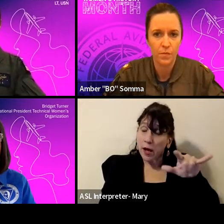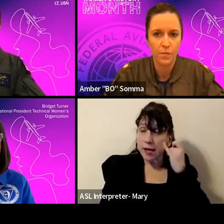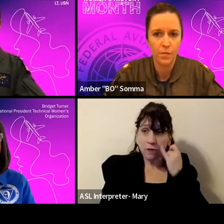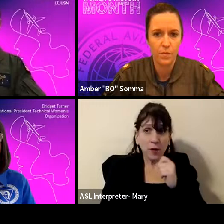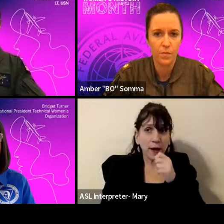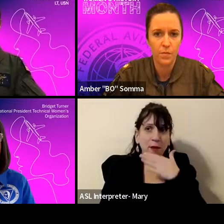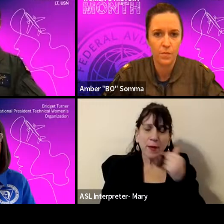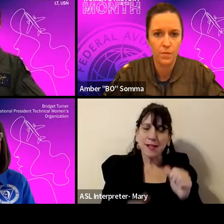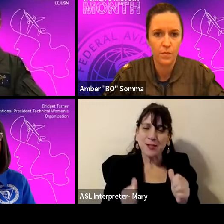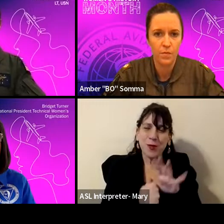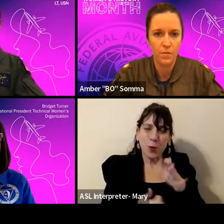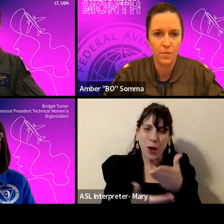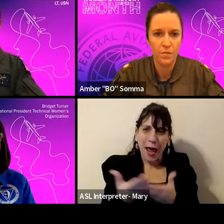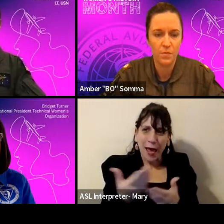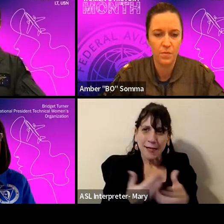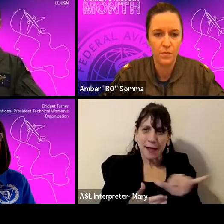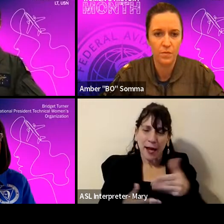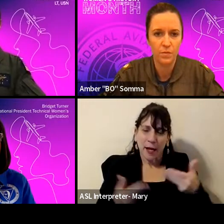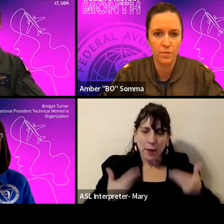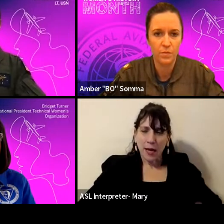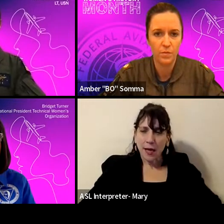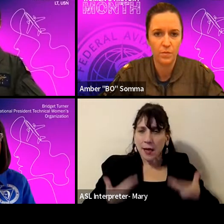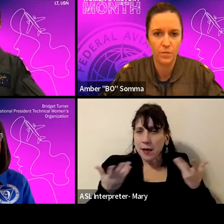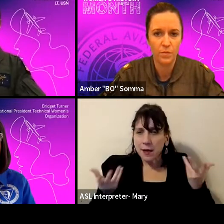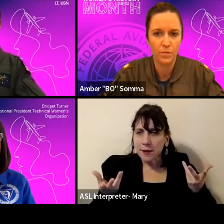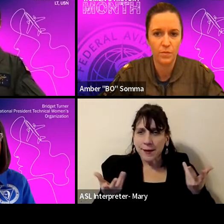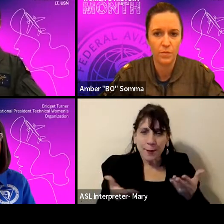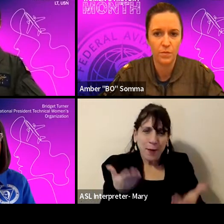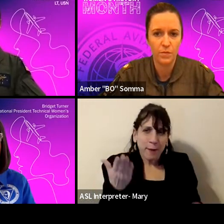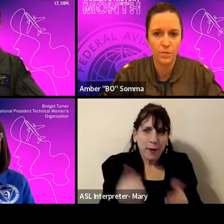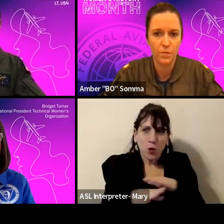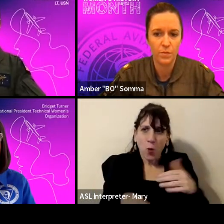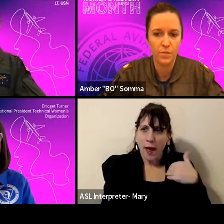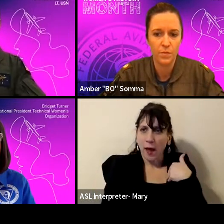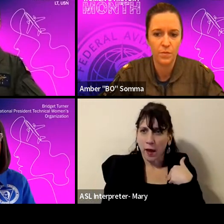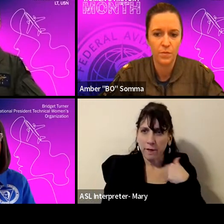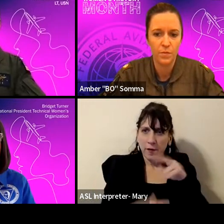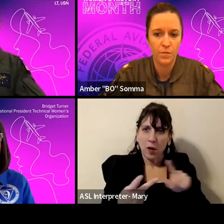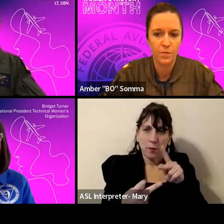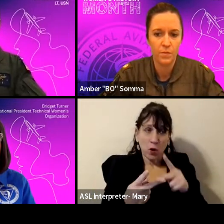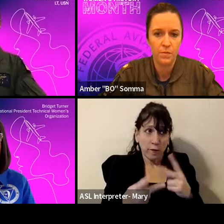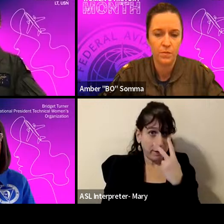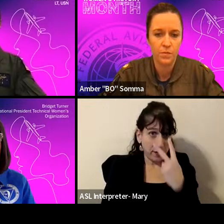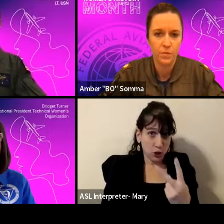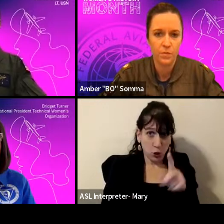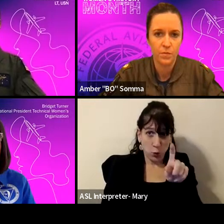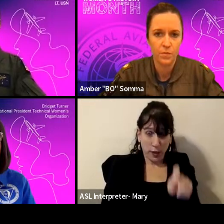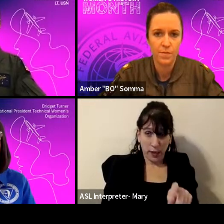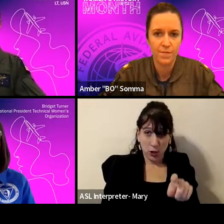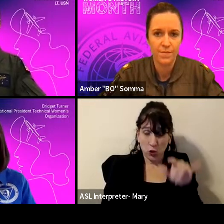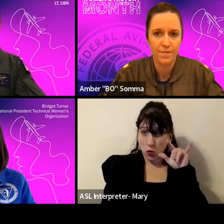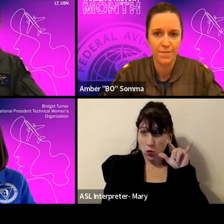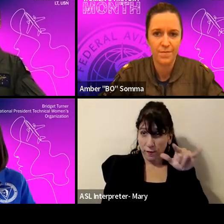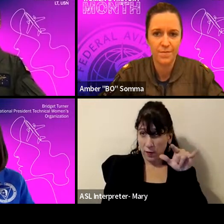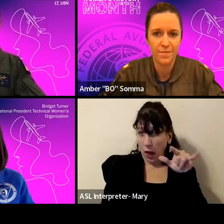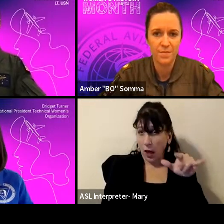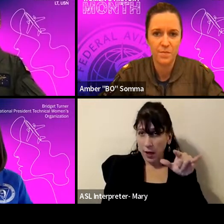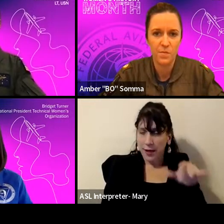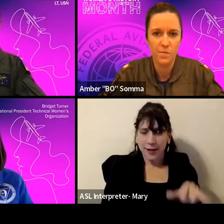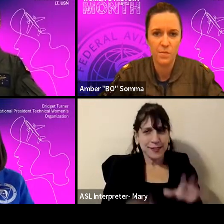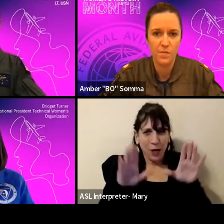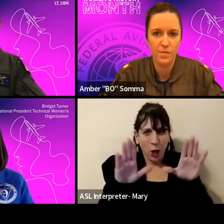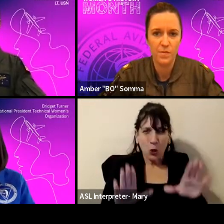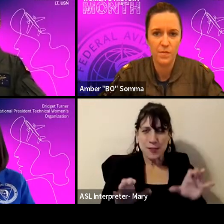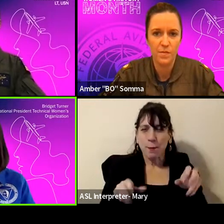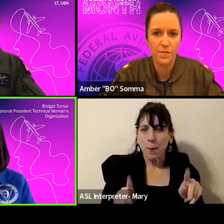best with your hands like me, or maybe don't have the perfect vision that you need to fly. So it's an awesome